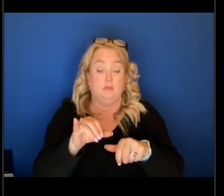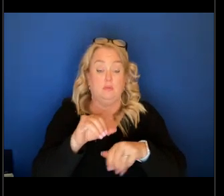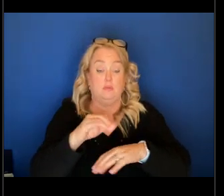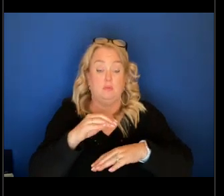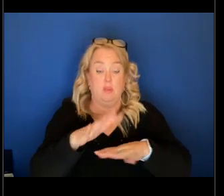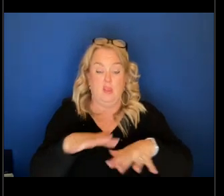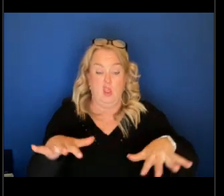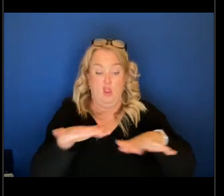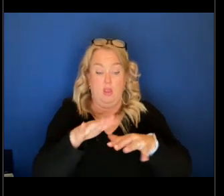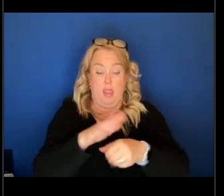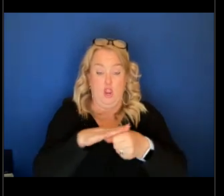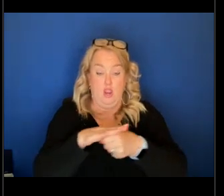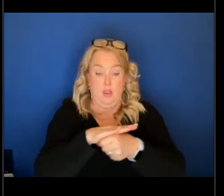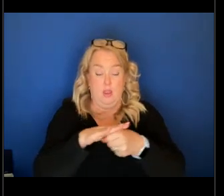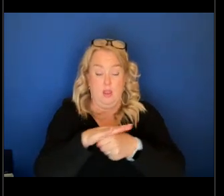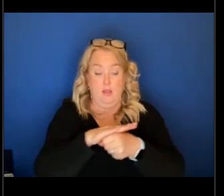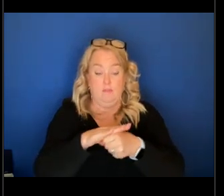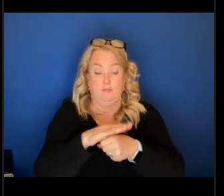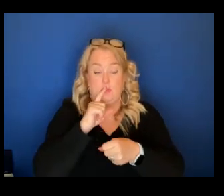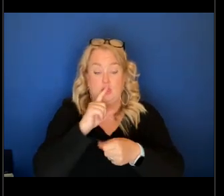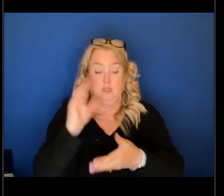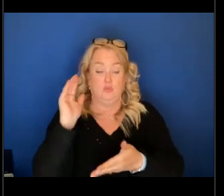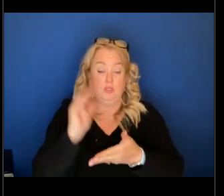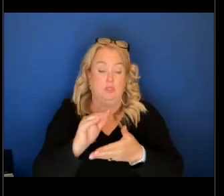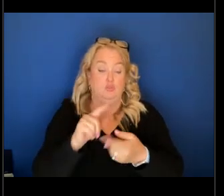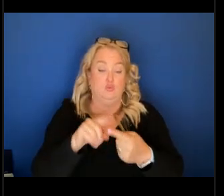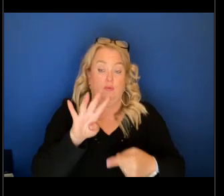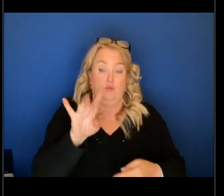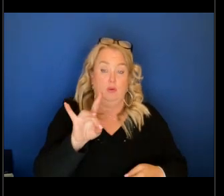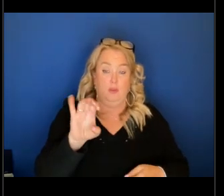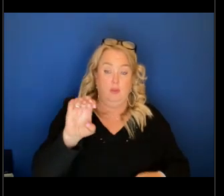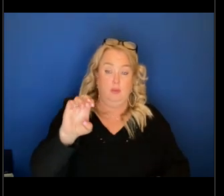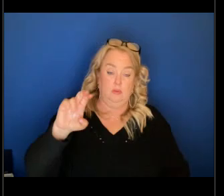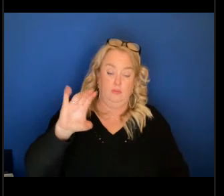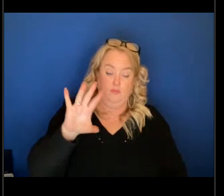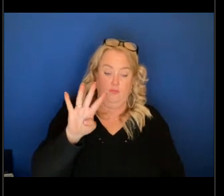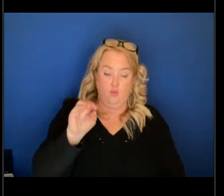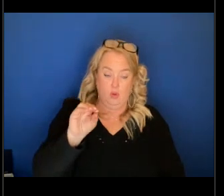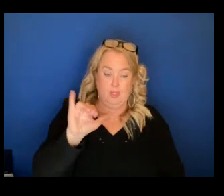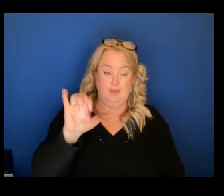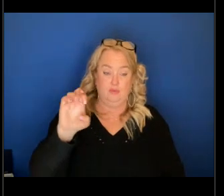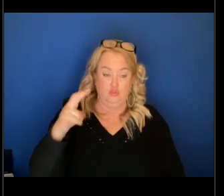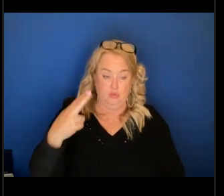countertops, and appliances is reduced to 40 inches.